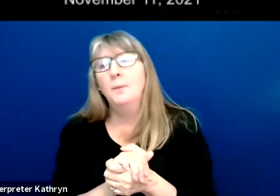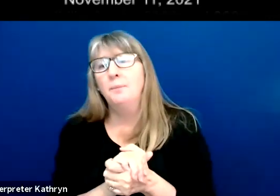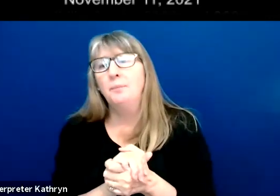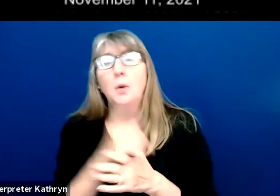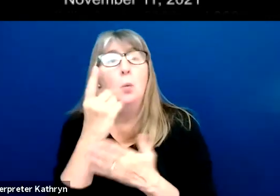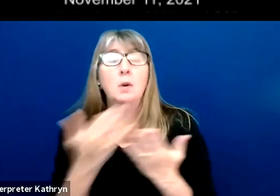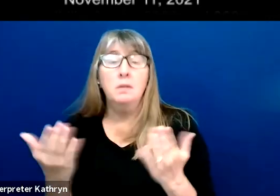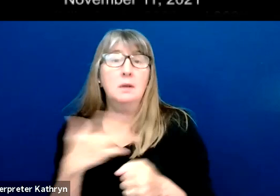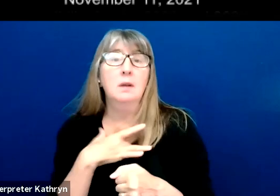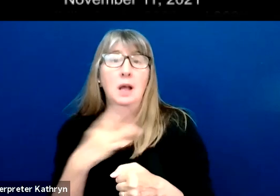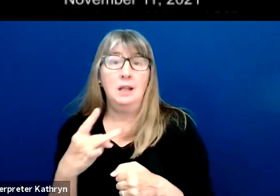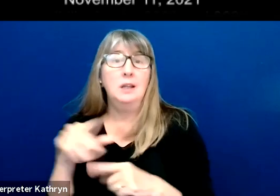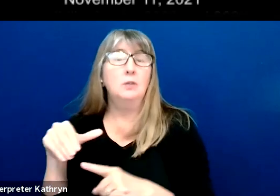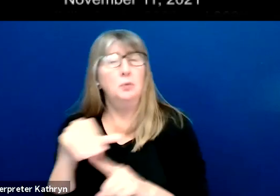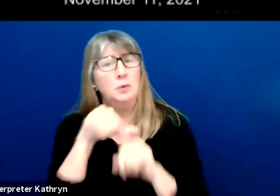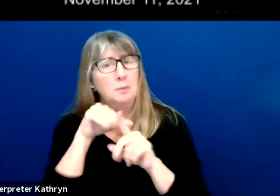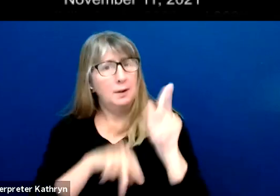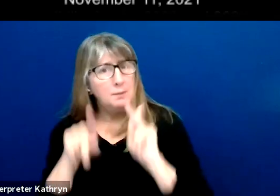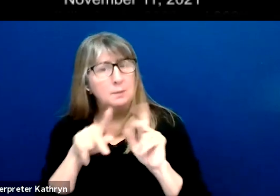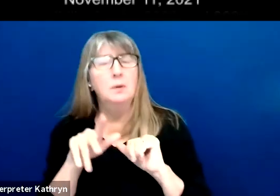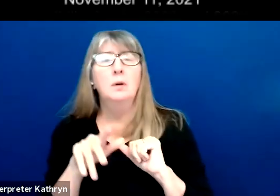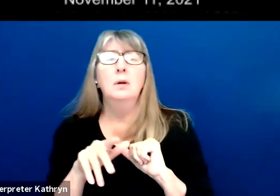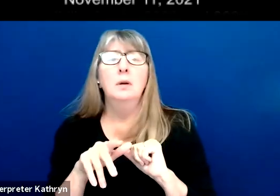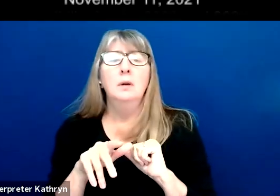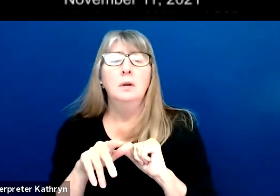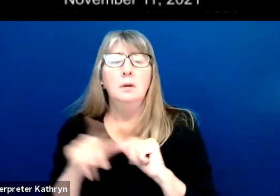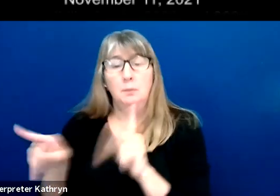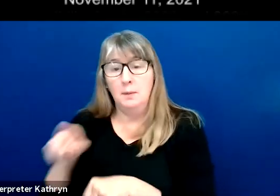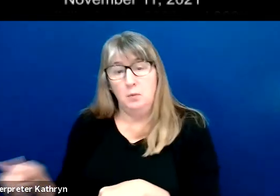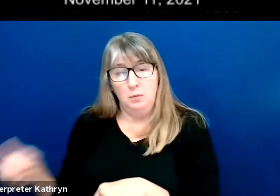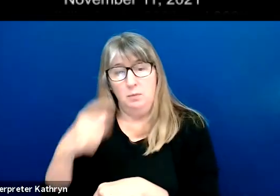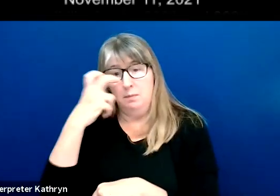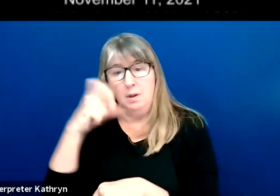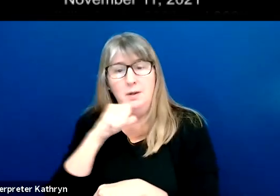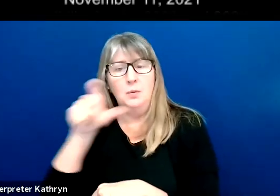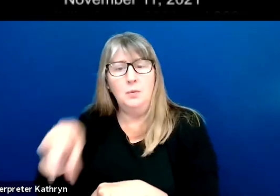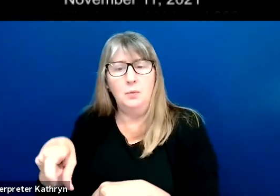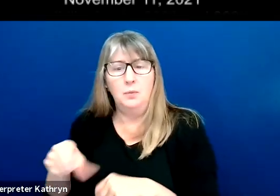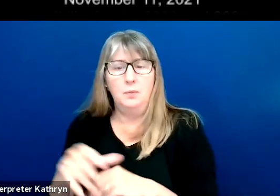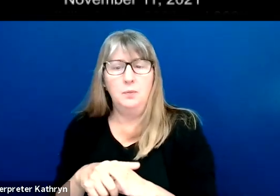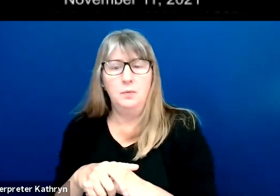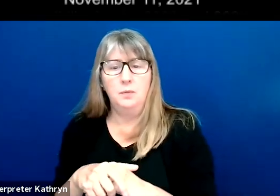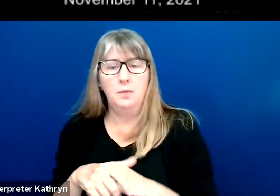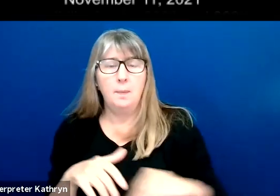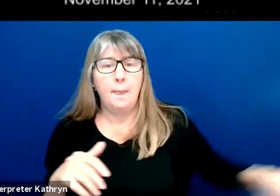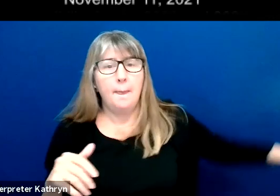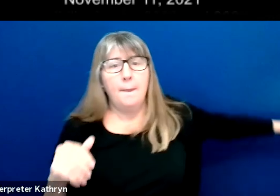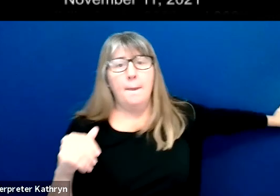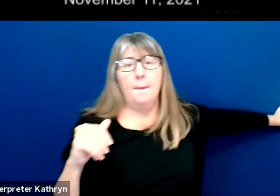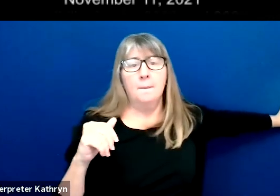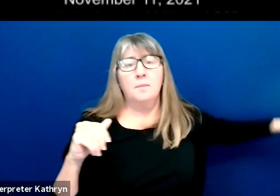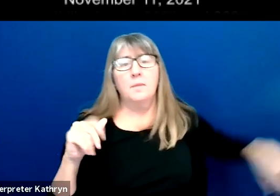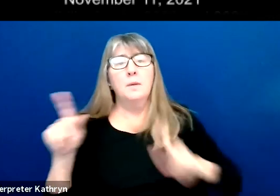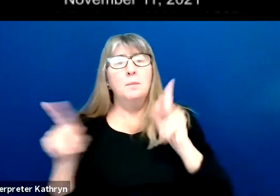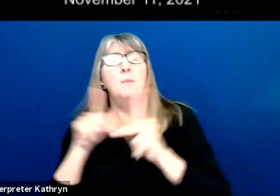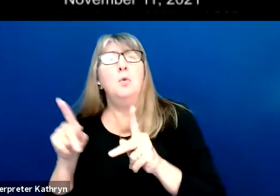like to remind people is that blind people don't have to, like, just because there are blind people achieving at the highest levels